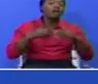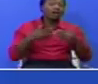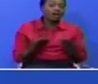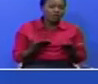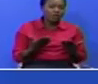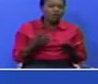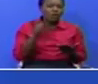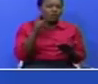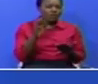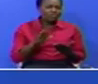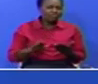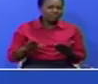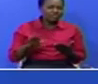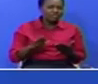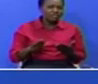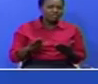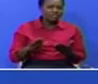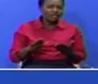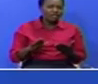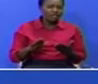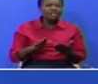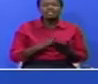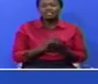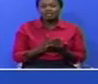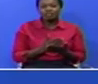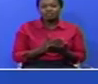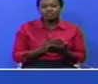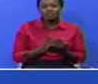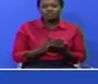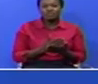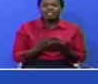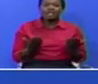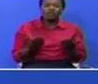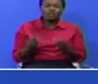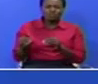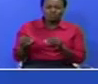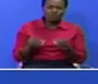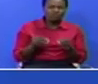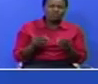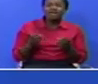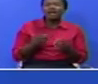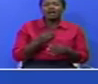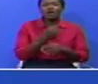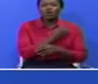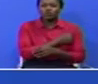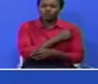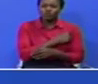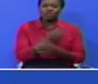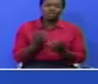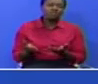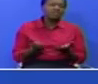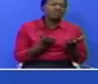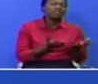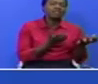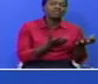areas that was questioned was in regards to some quote-unquote portable mobile clinics that have since been laying idle